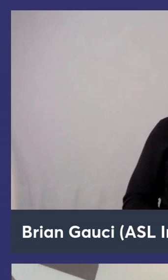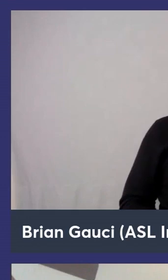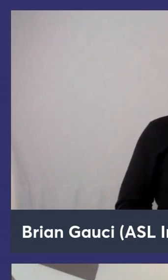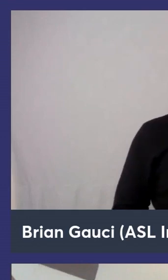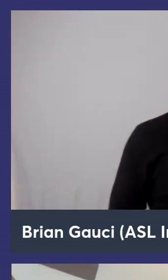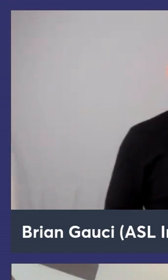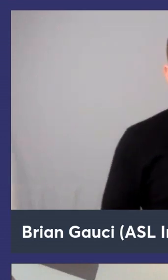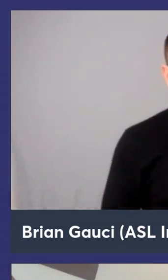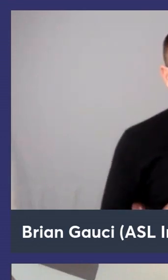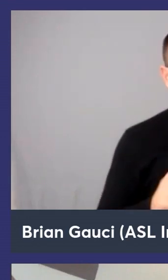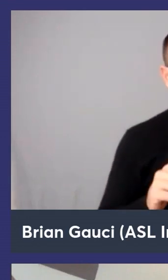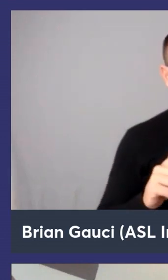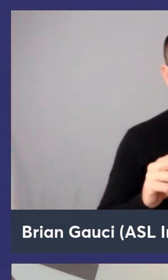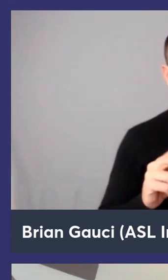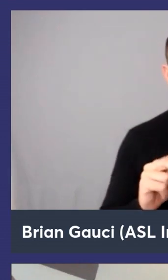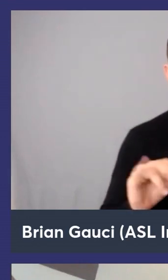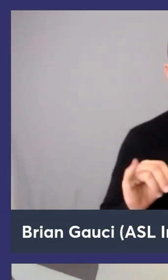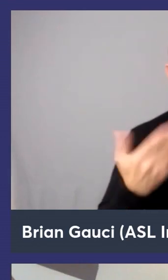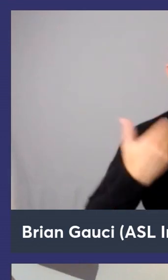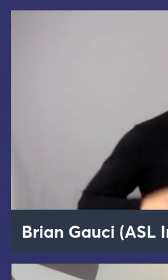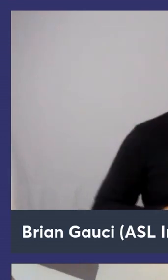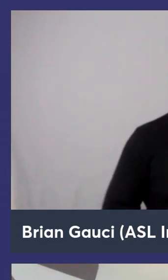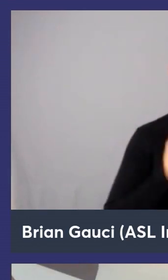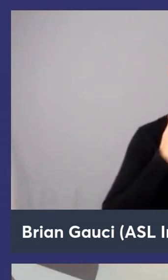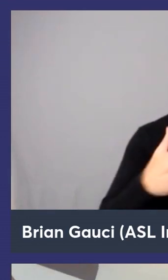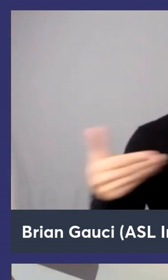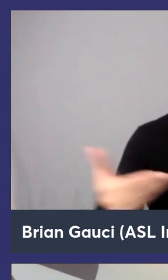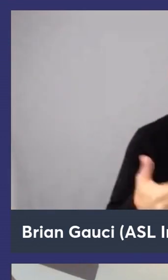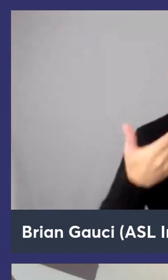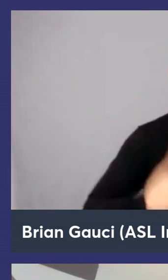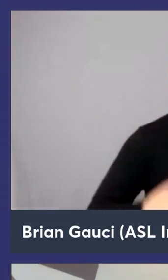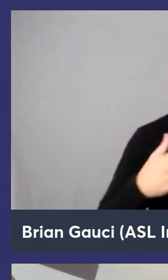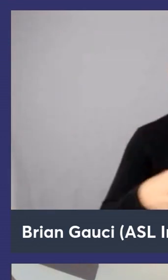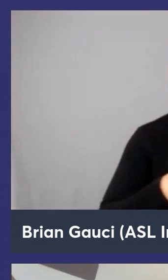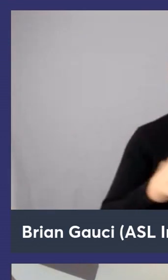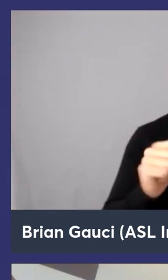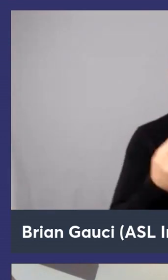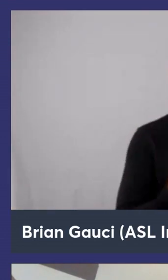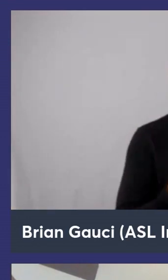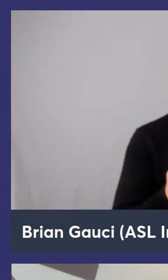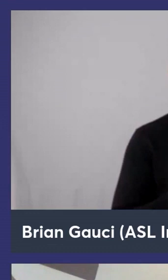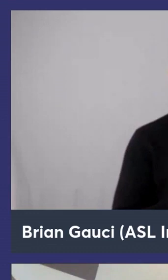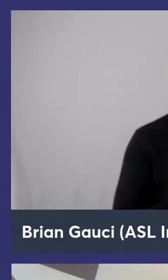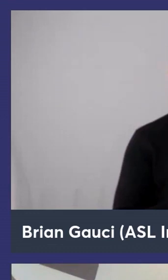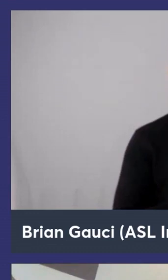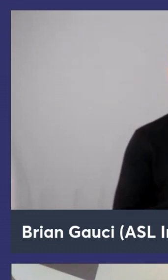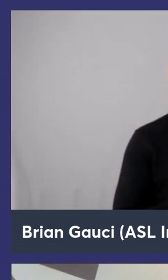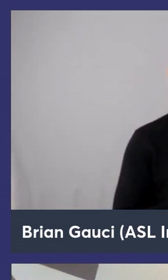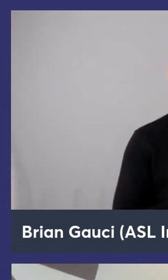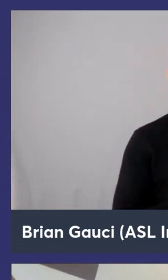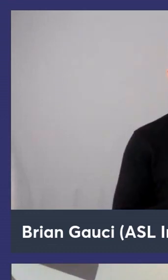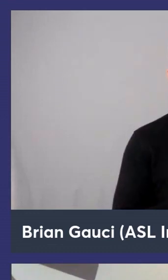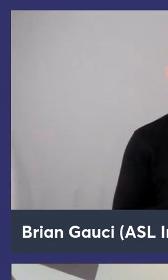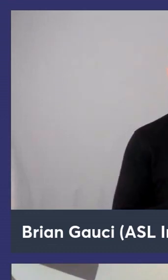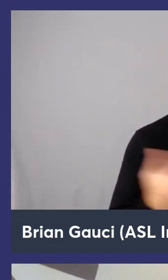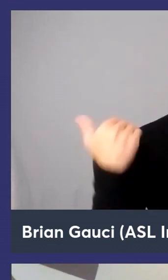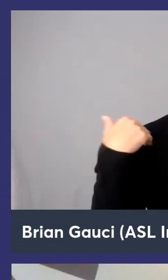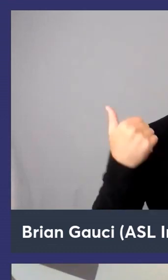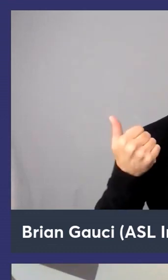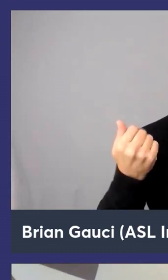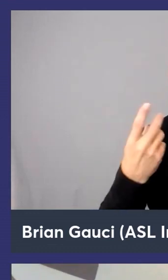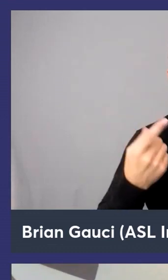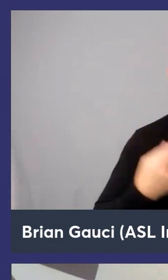thanks for inviting me over. I'm representing my team, and we've worked, over the past few months